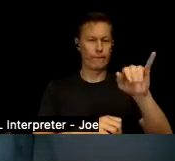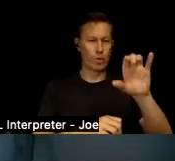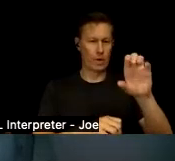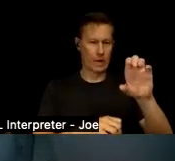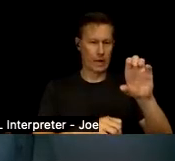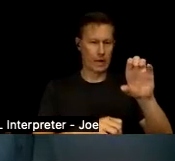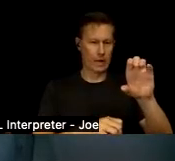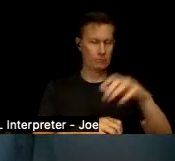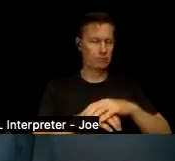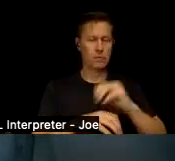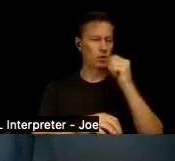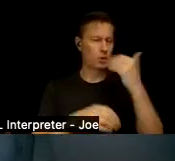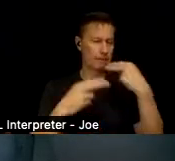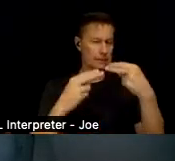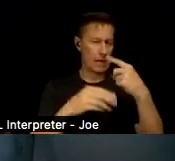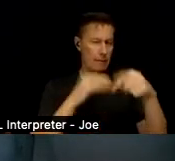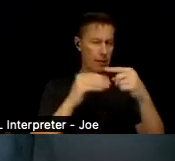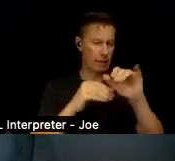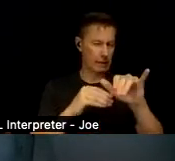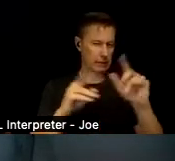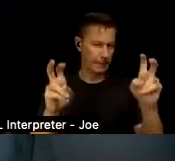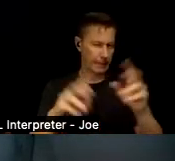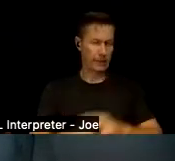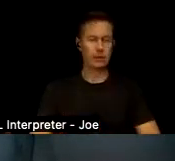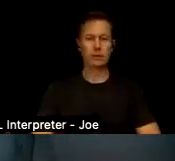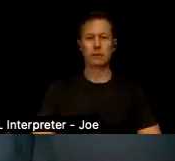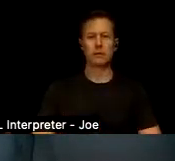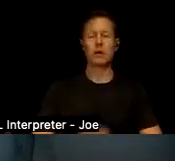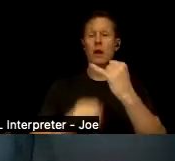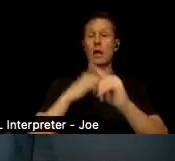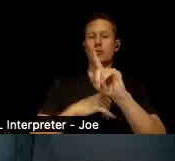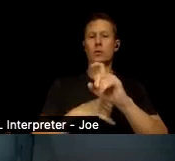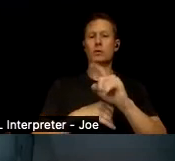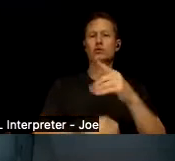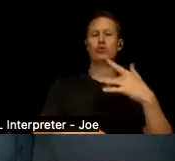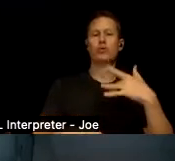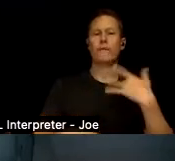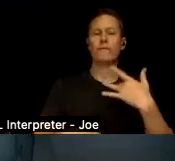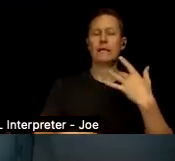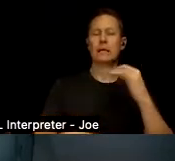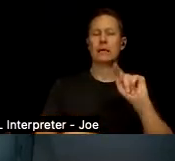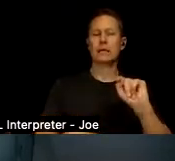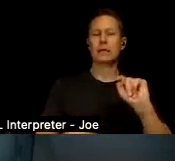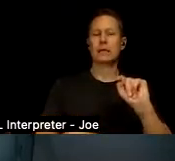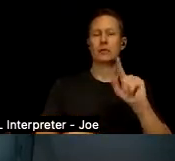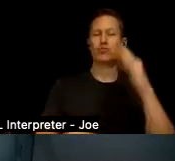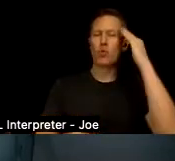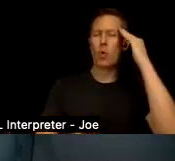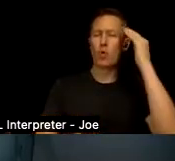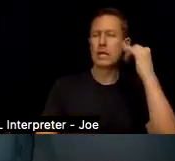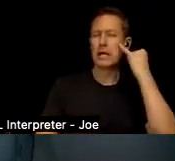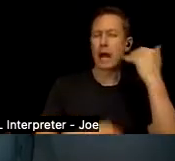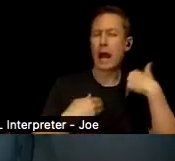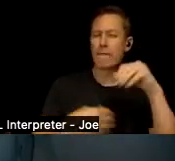I don't have a slide to show that. So one last question on the Did You Feel It forms. Do you know, is there an app available, or is it